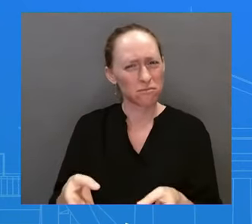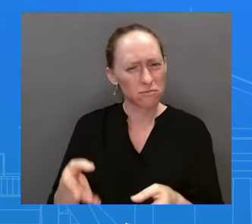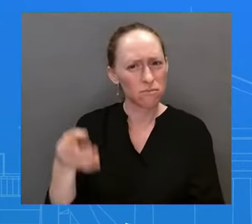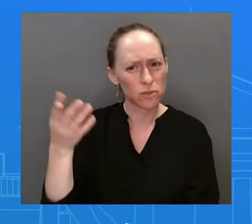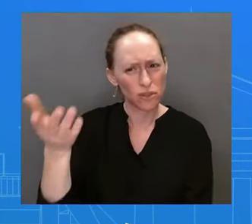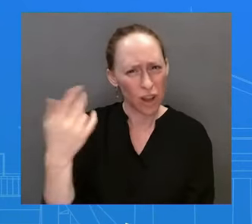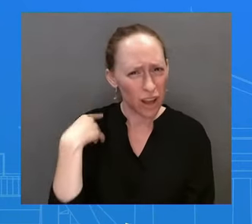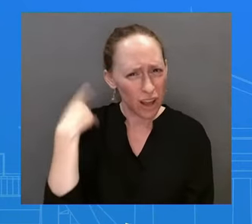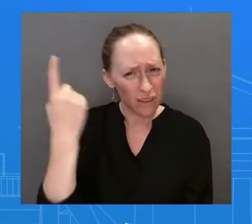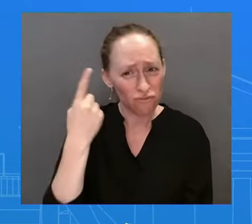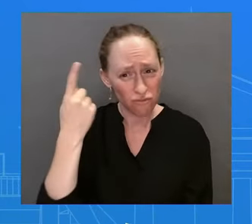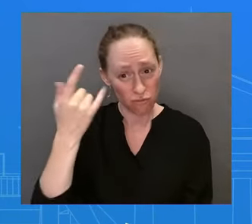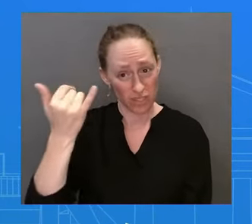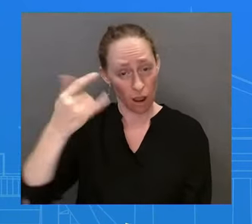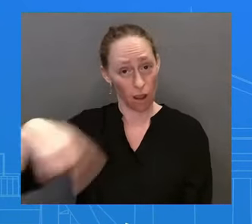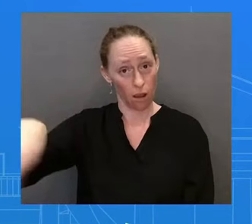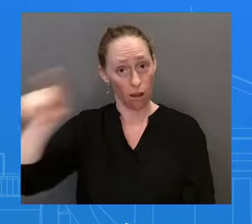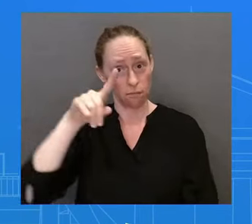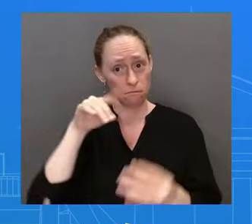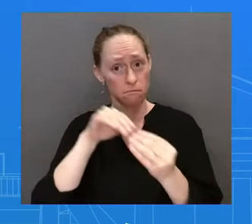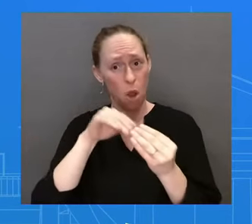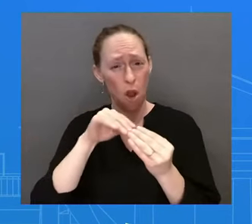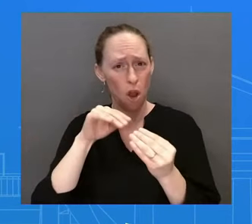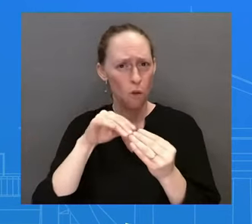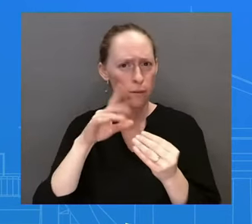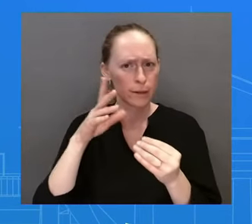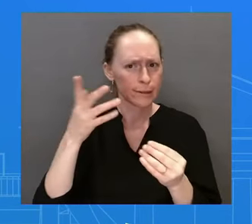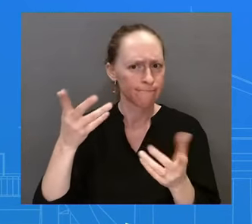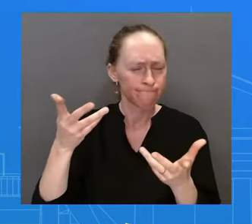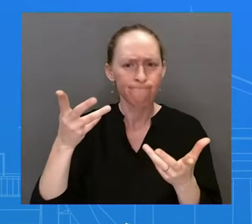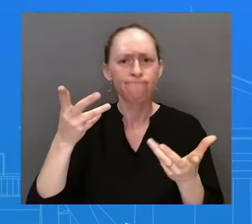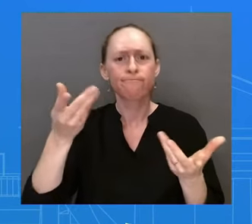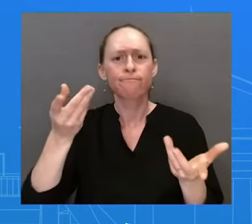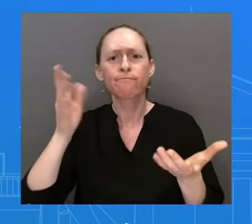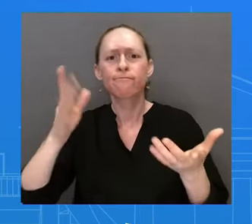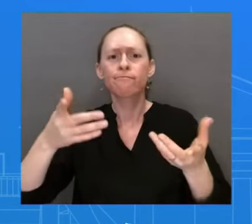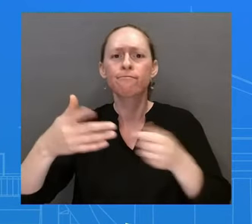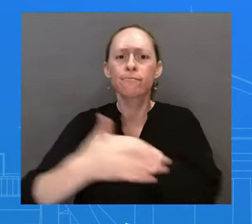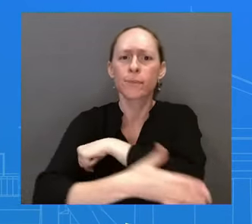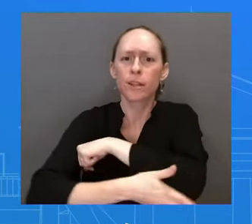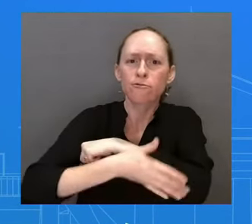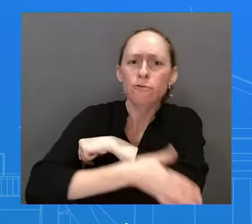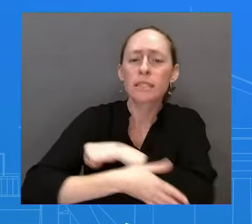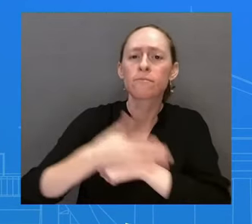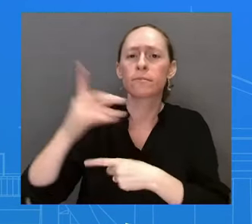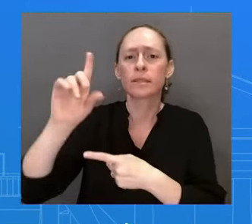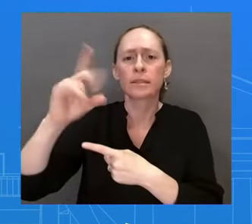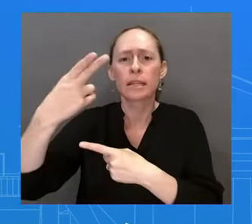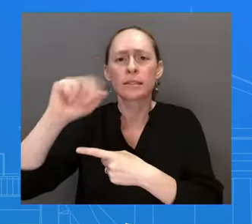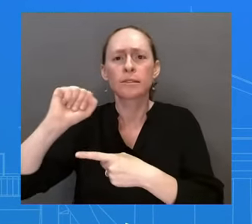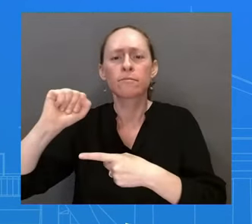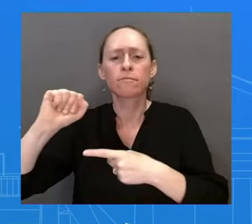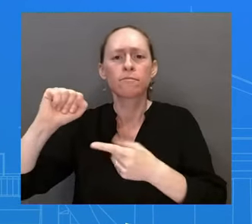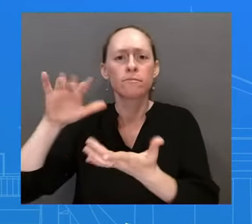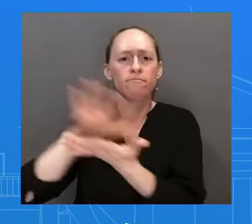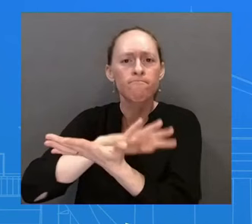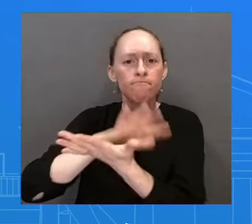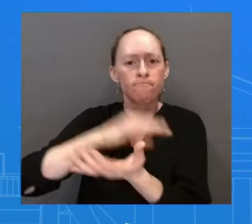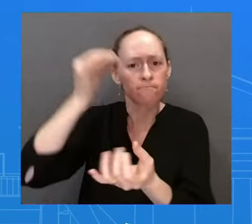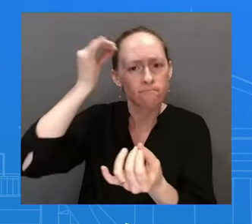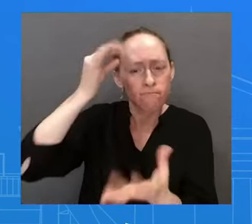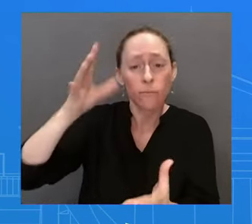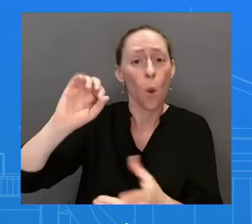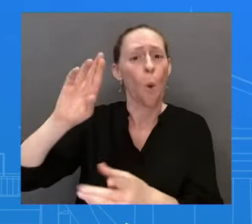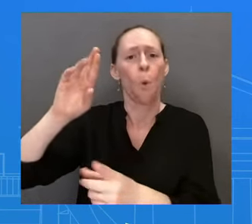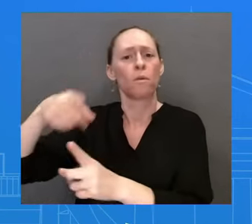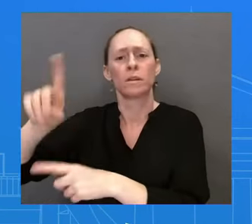Homeland Security beyond just at DHS headquarters or just at DOJ? So is there the normal